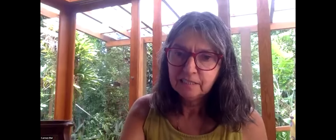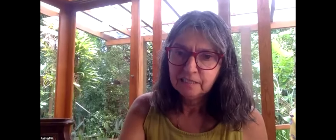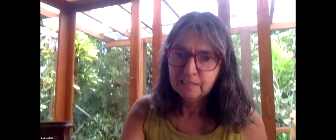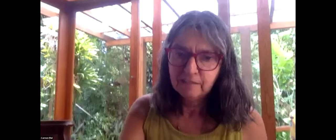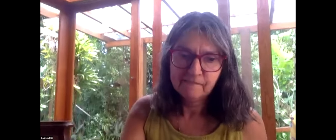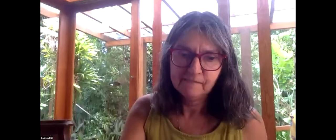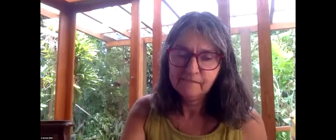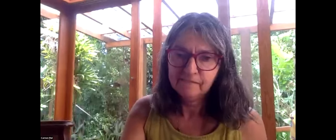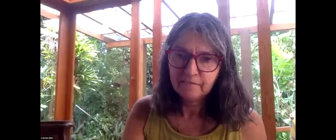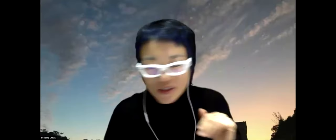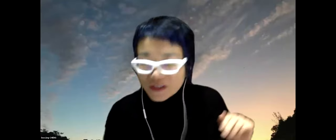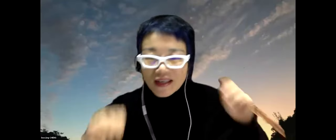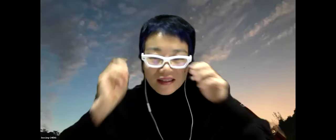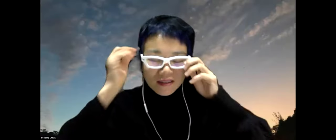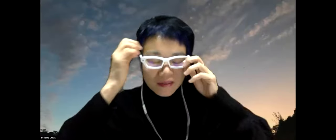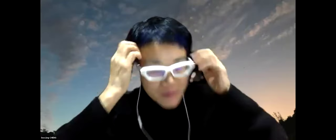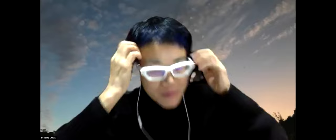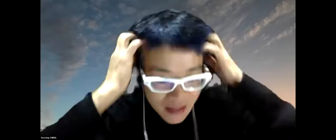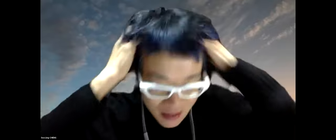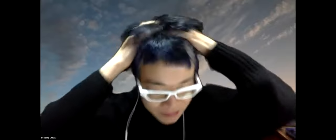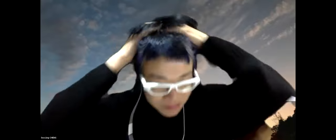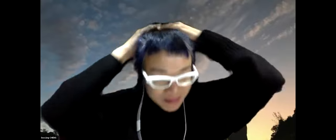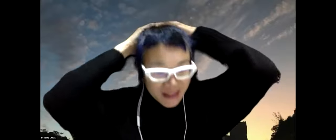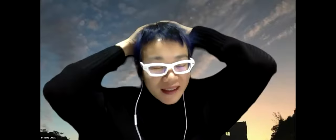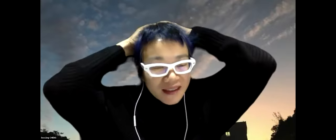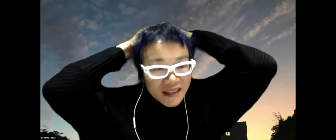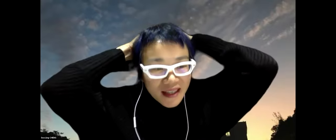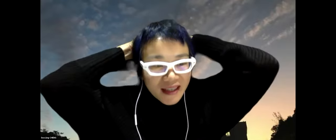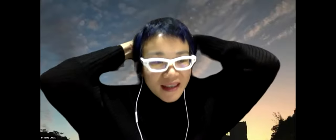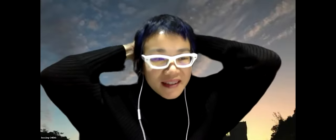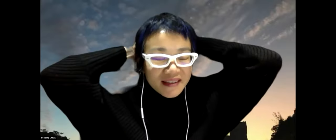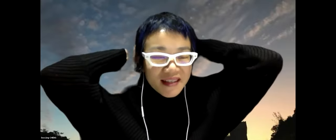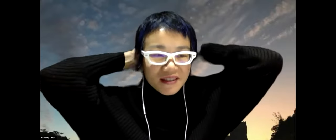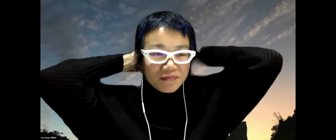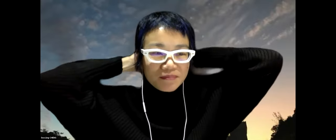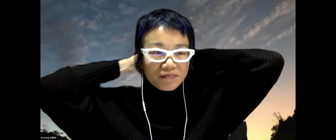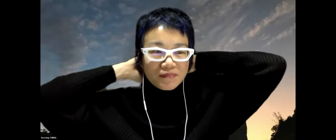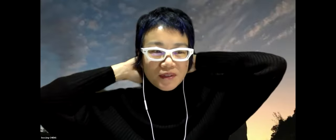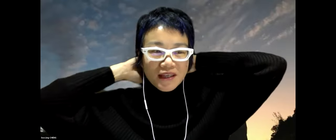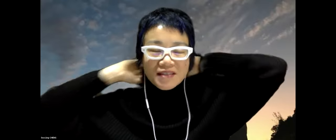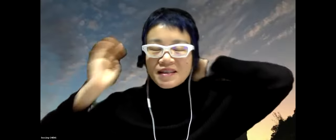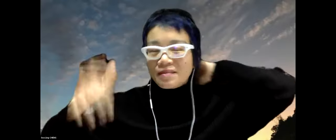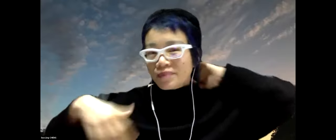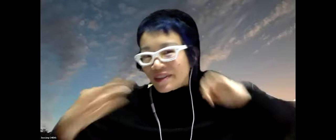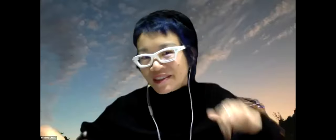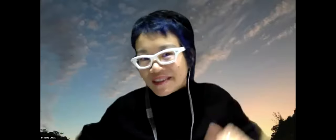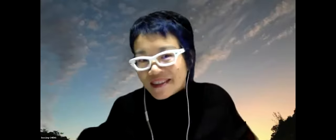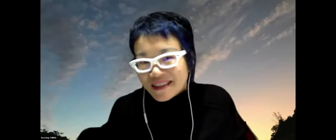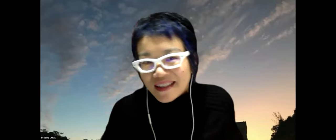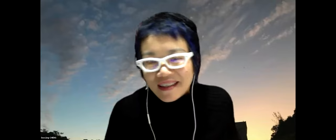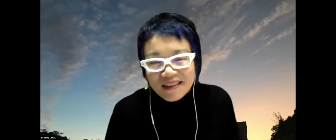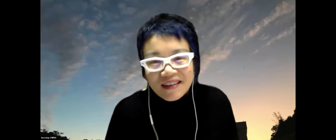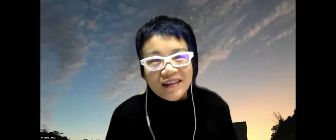Celine, thank you, Vivia. Yeah, I think that's is an